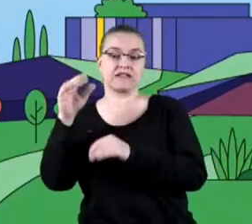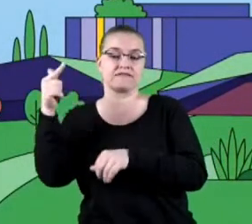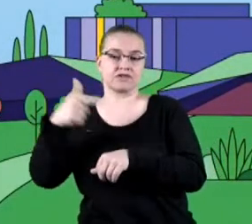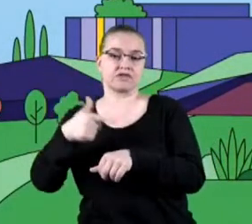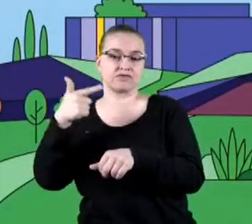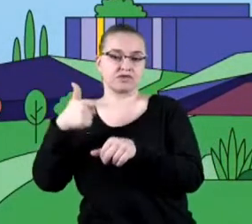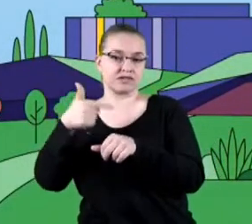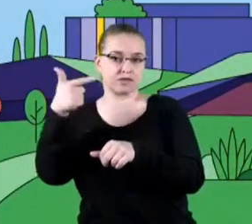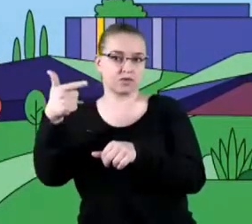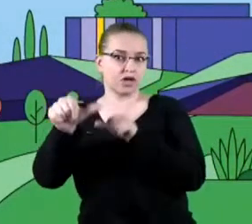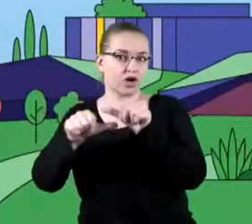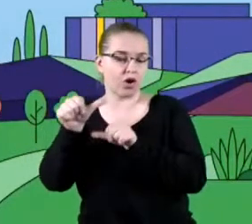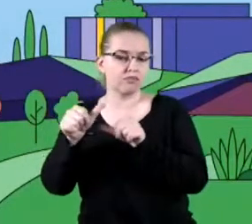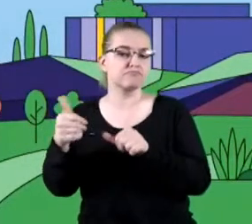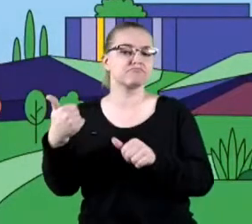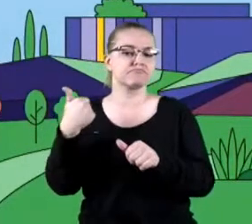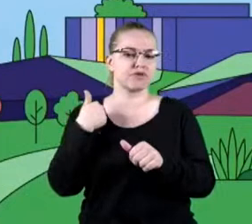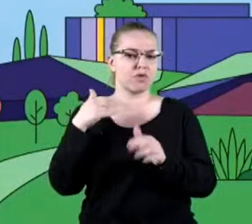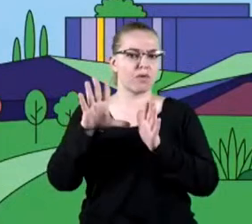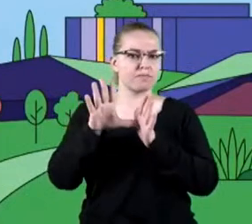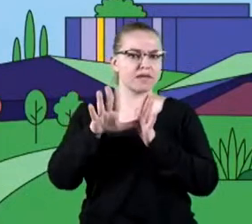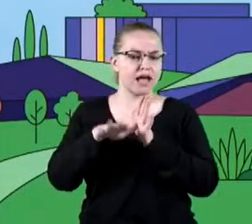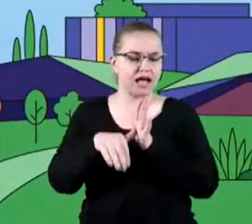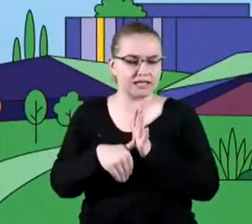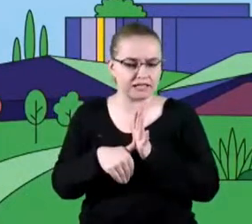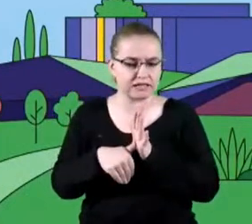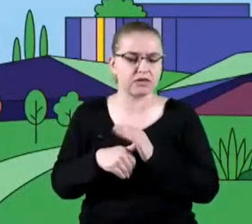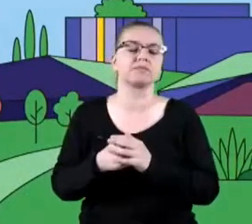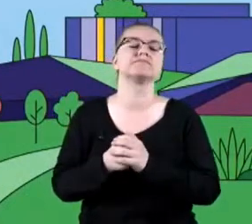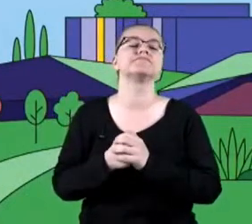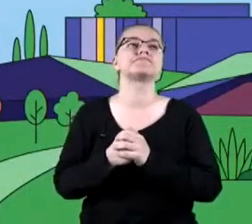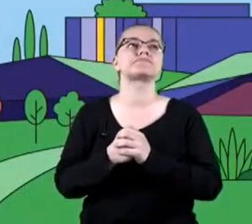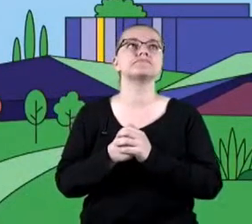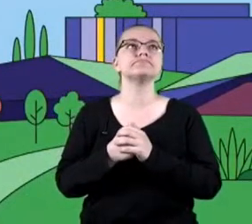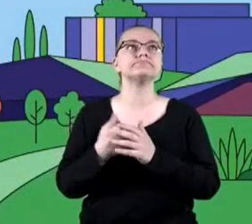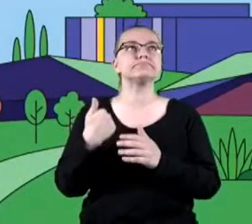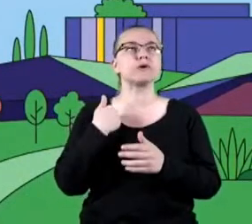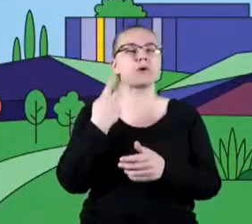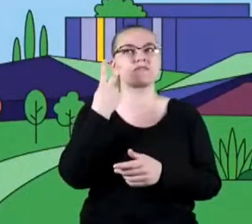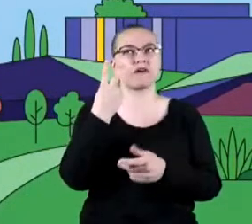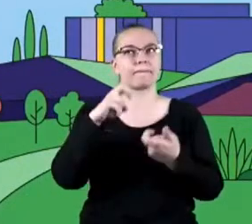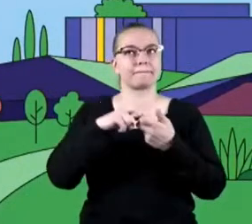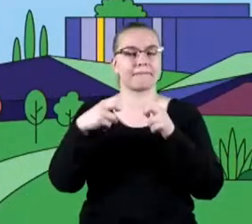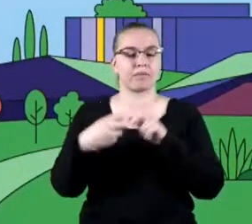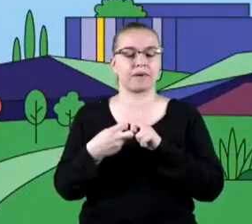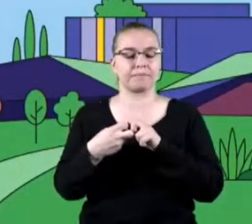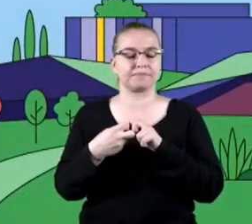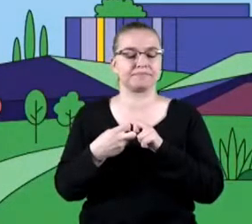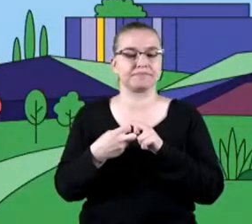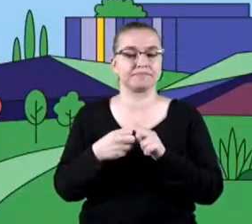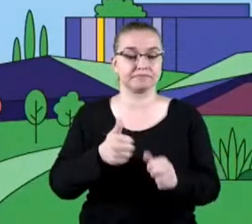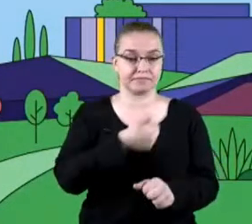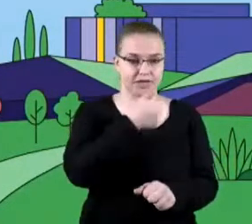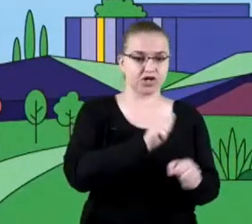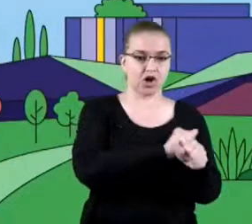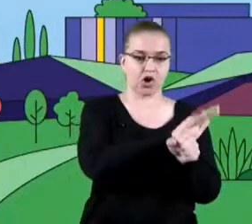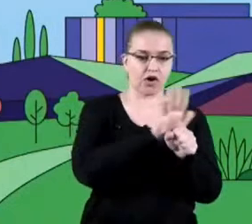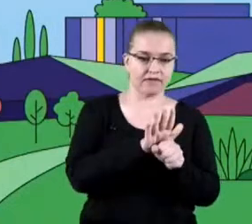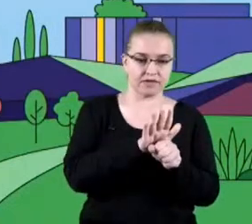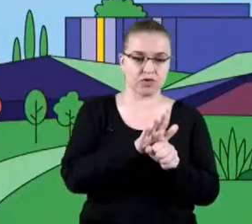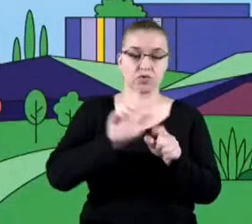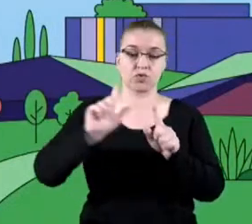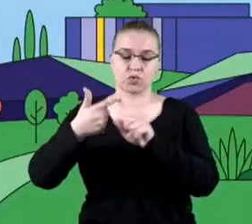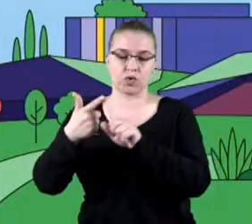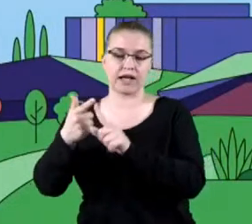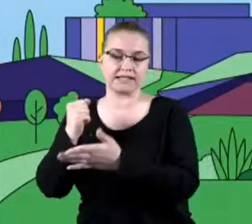been tried with two major tribulations. First, the COVID-19 pandemic, and secondly,